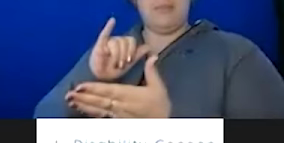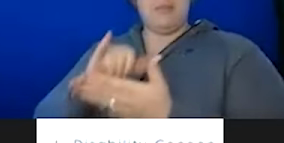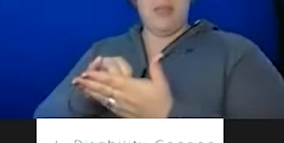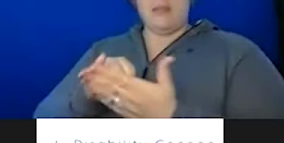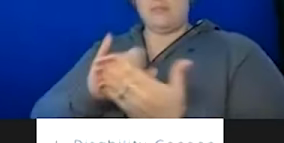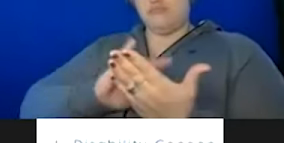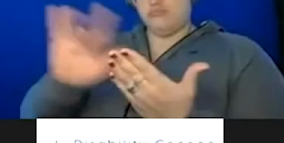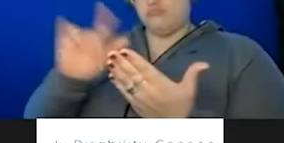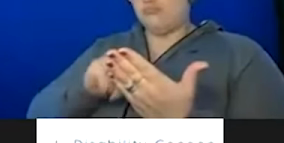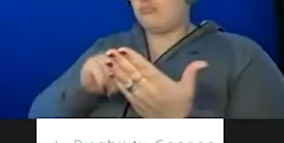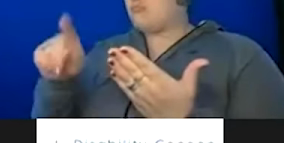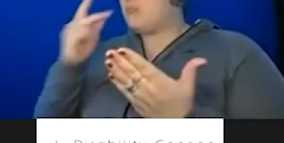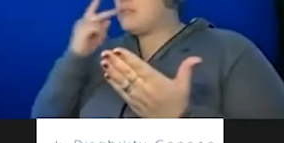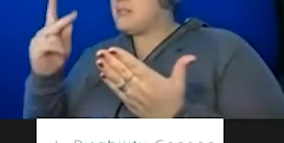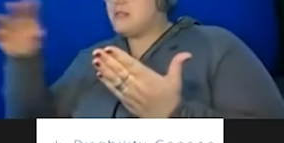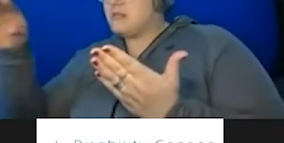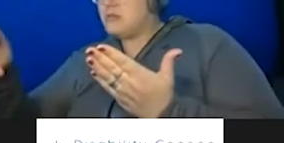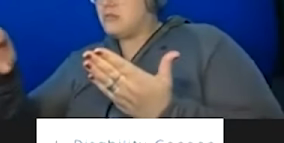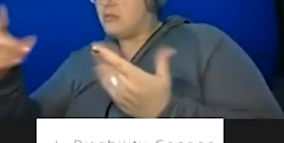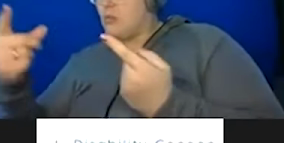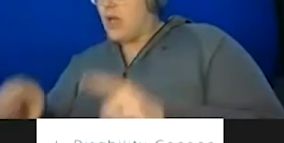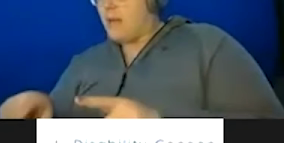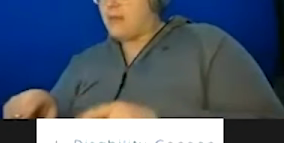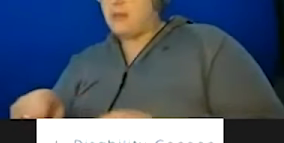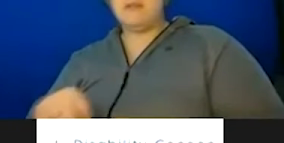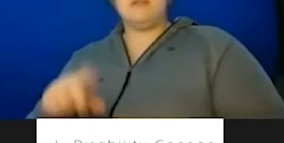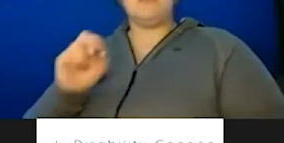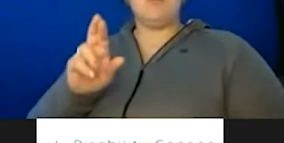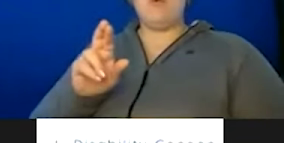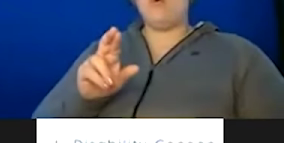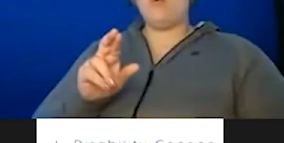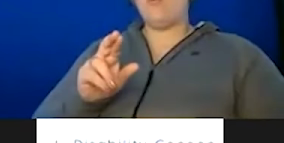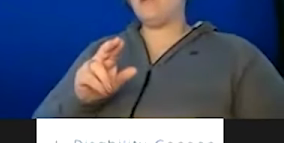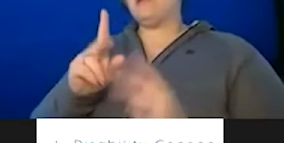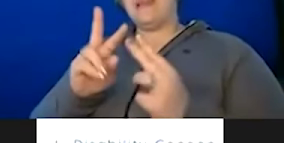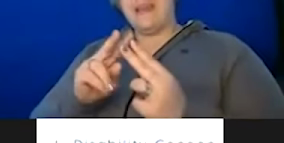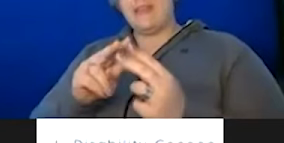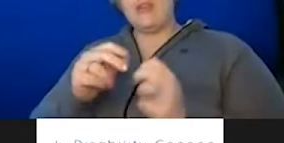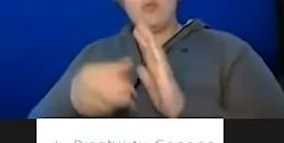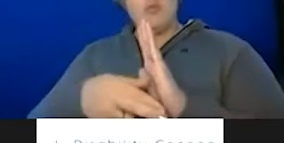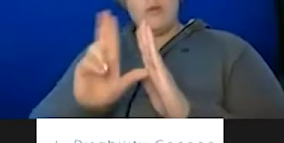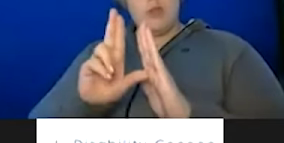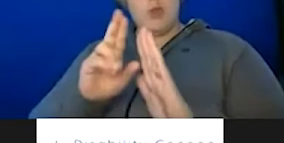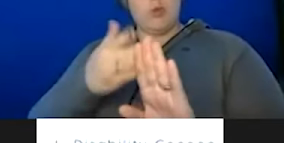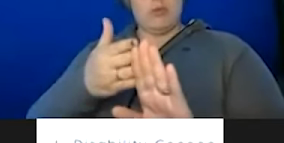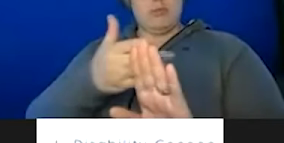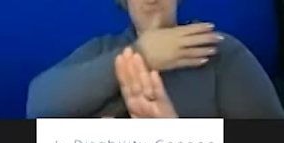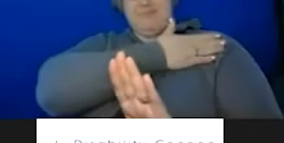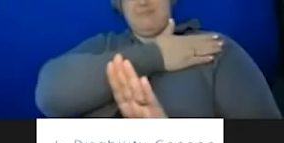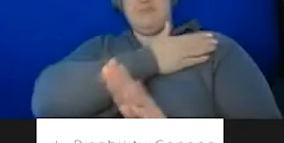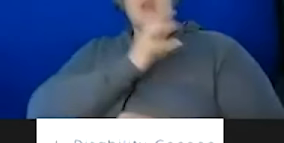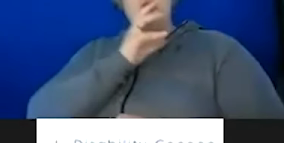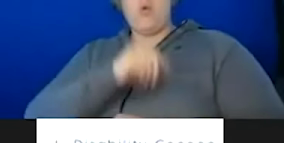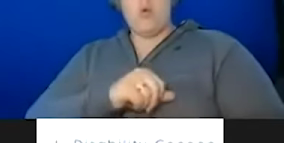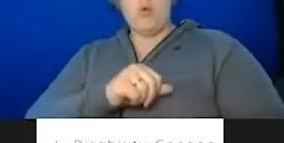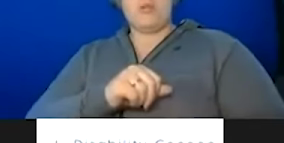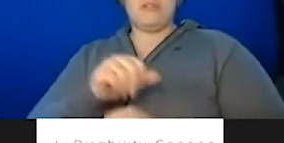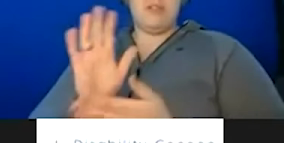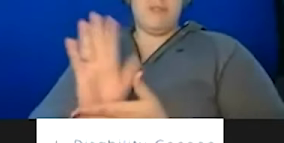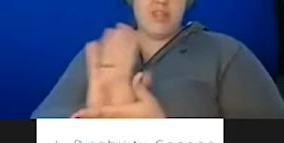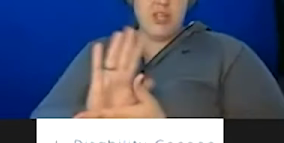either review what happened, because there's a record feature on there where you're able to view, who just came to